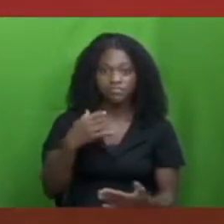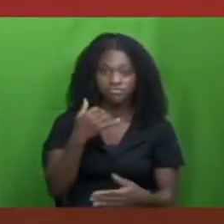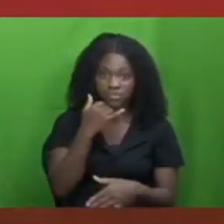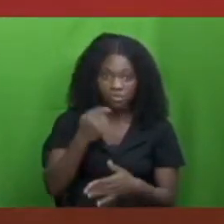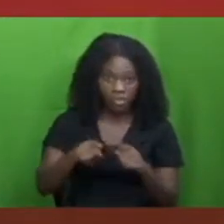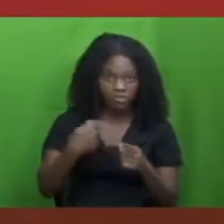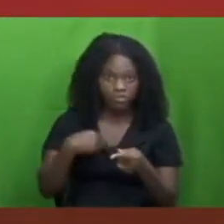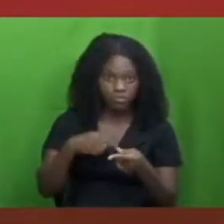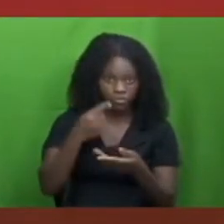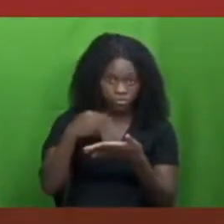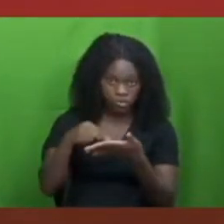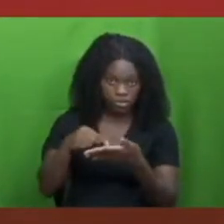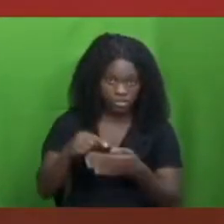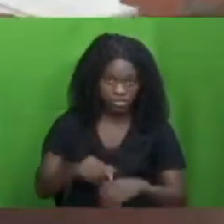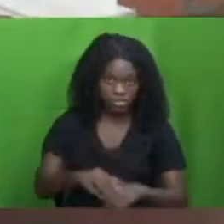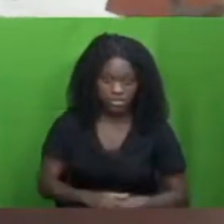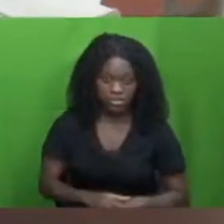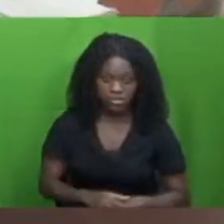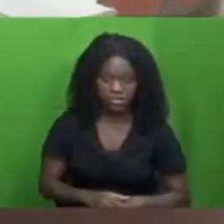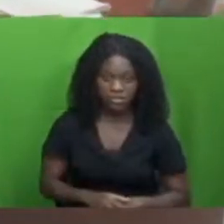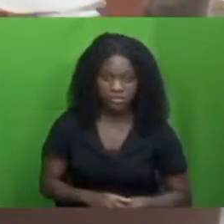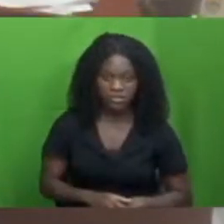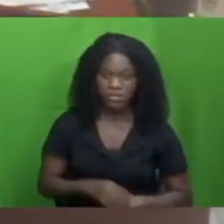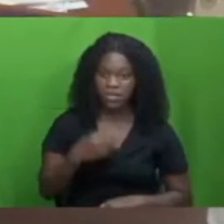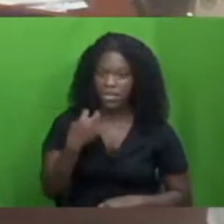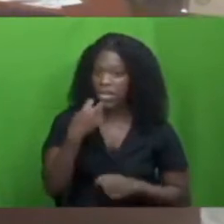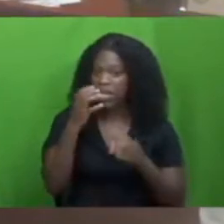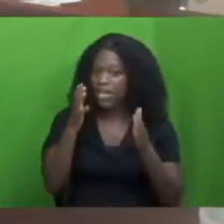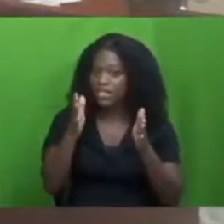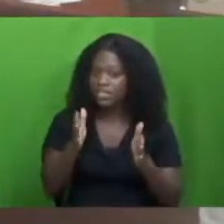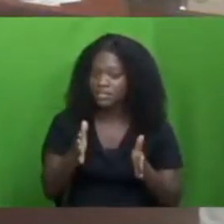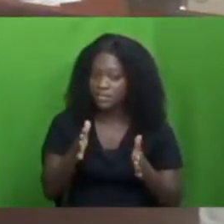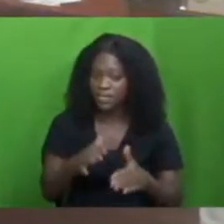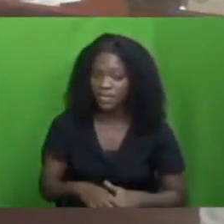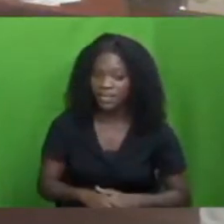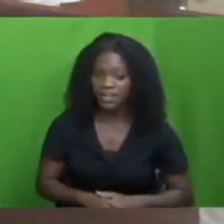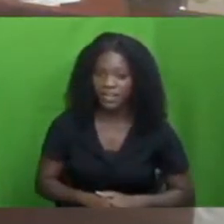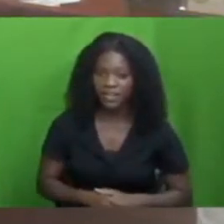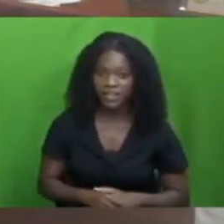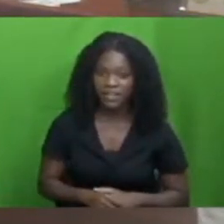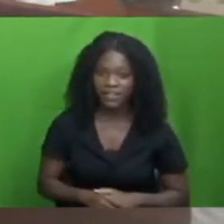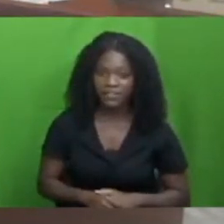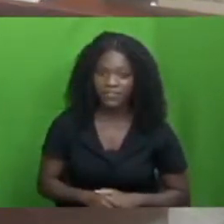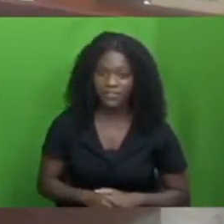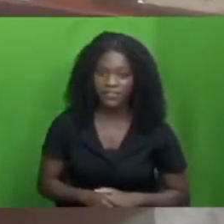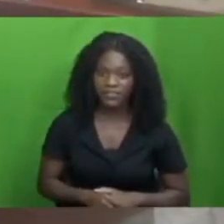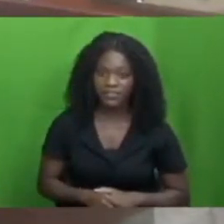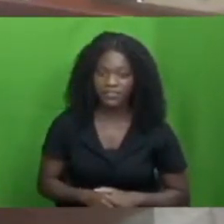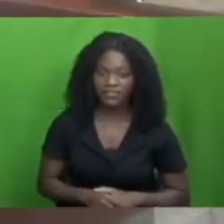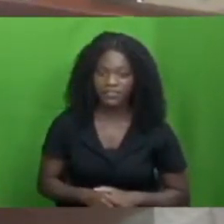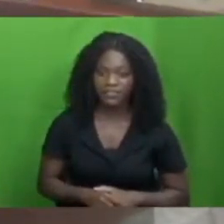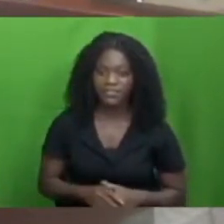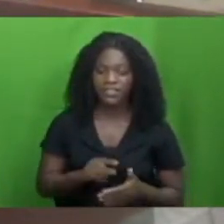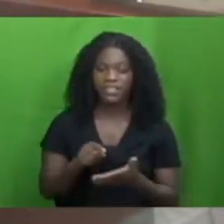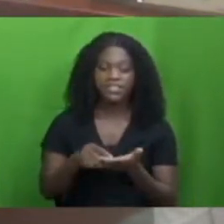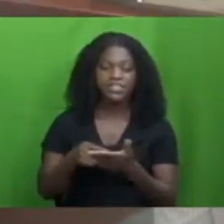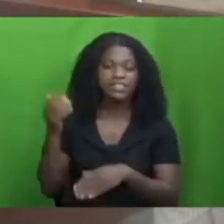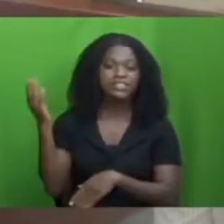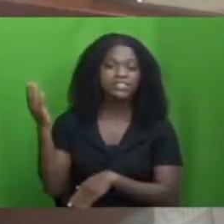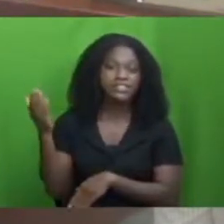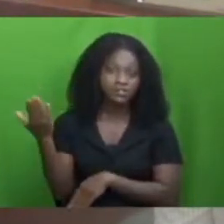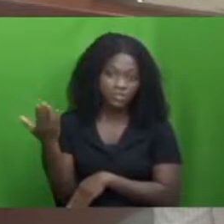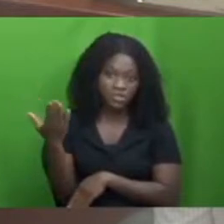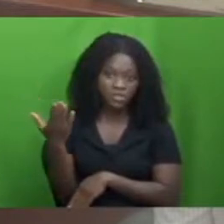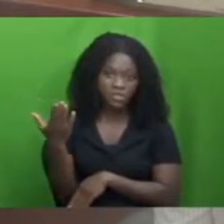Well, yes, there's a deficiency, but we'll correct it. Yes. Mr.